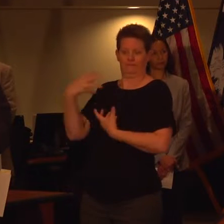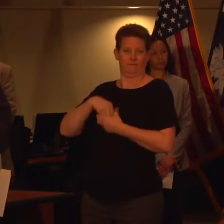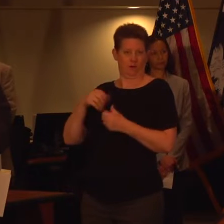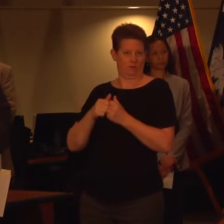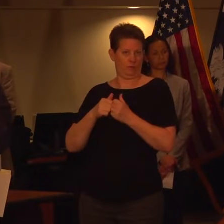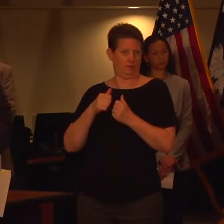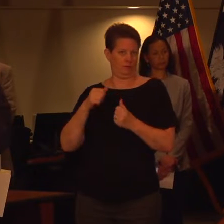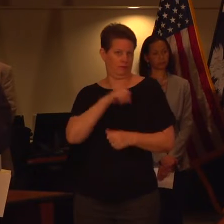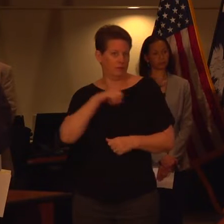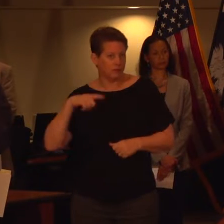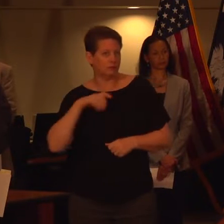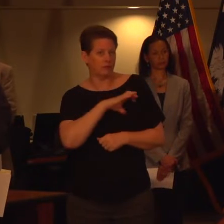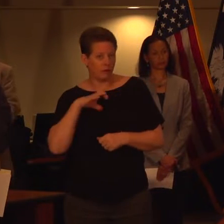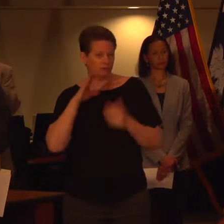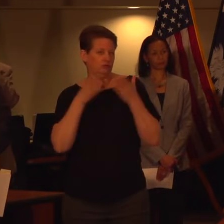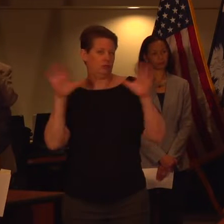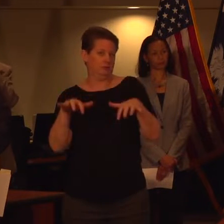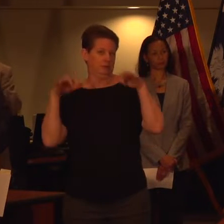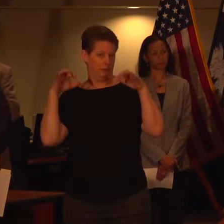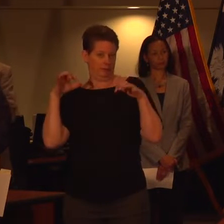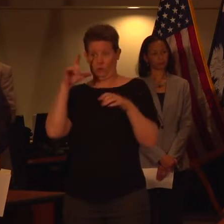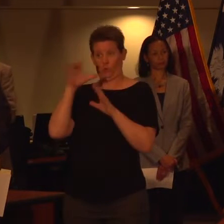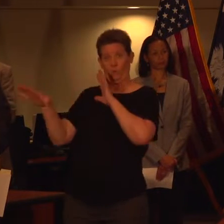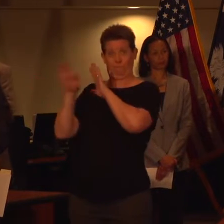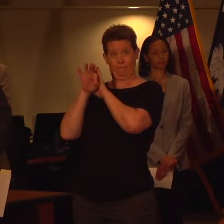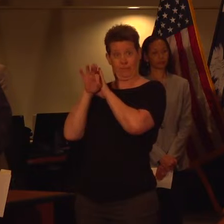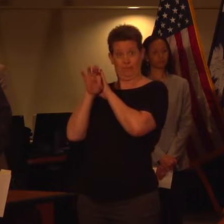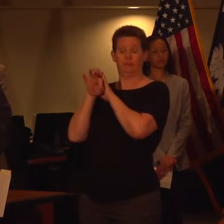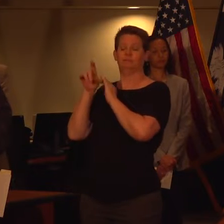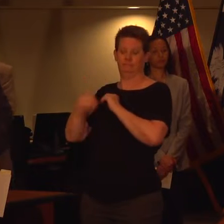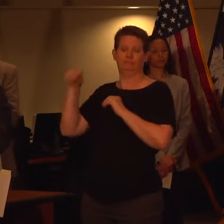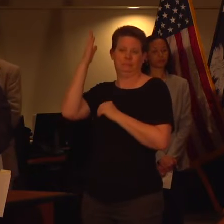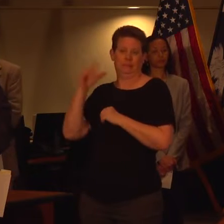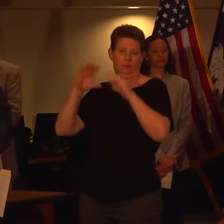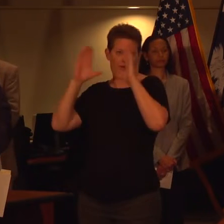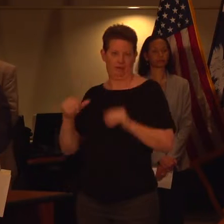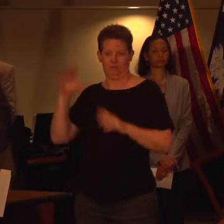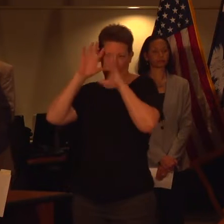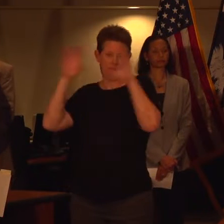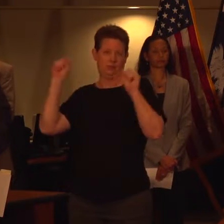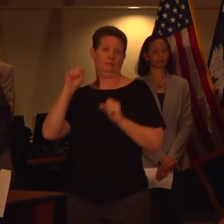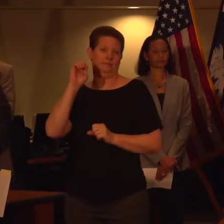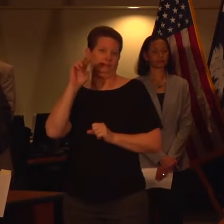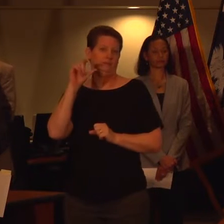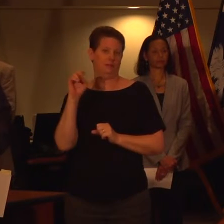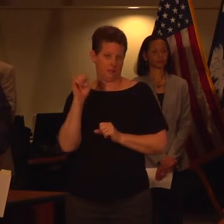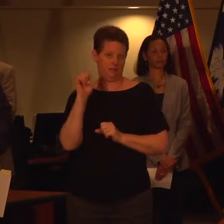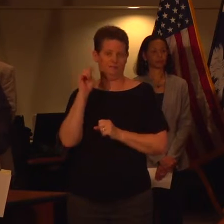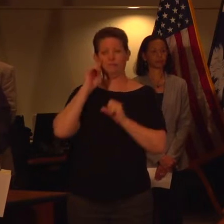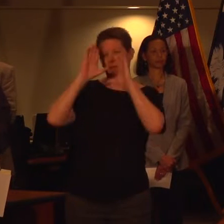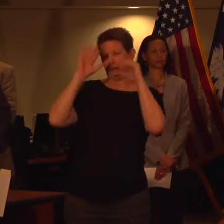appointed by the Speaker of the House and by the President of the Senate. As I say, we